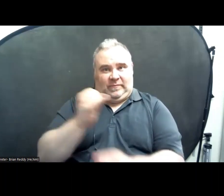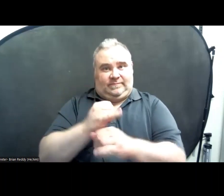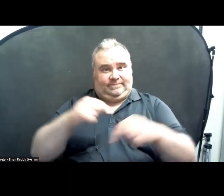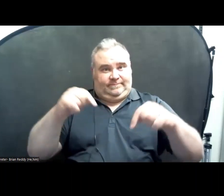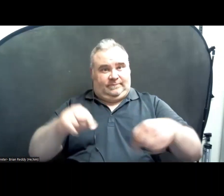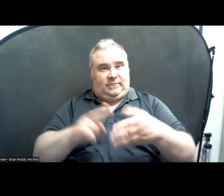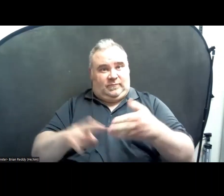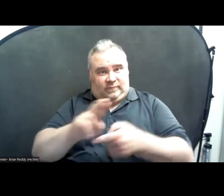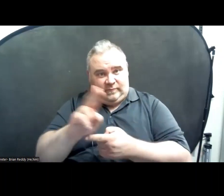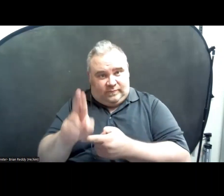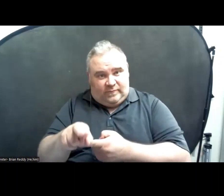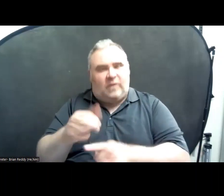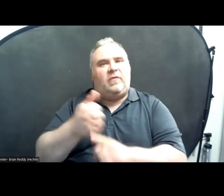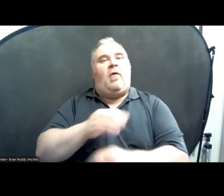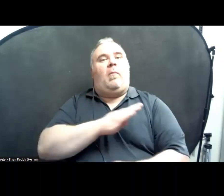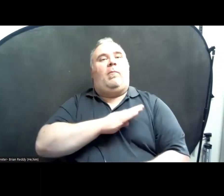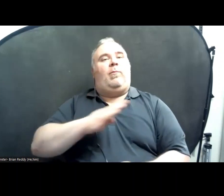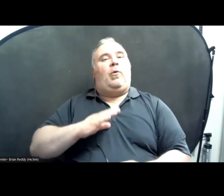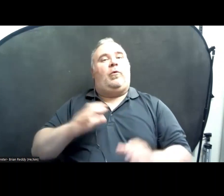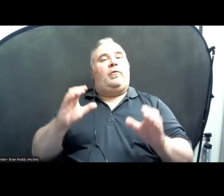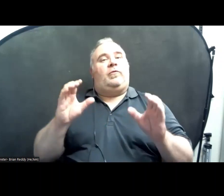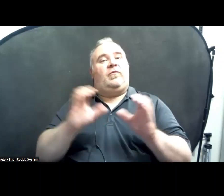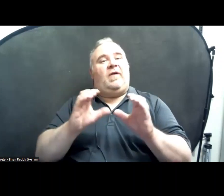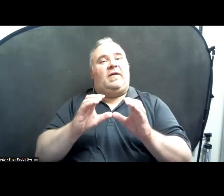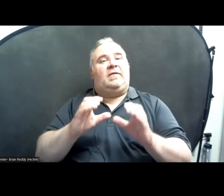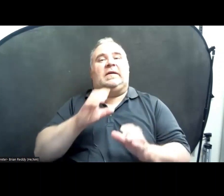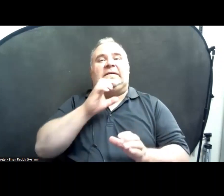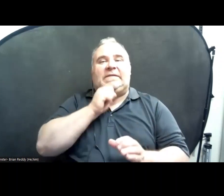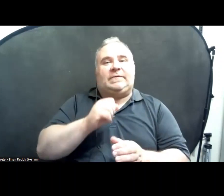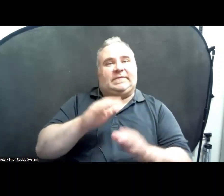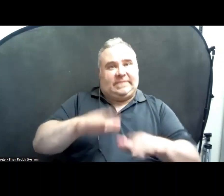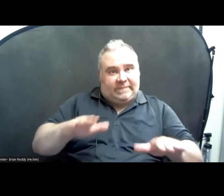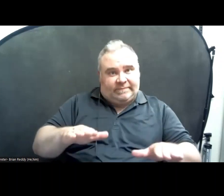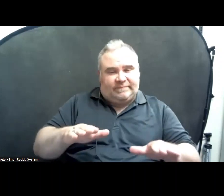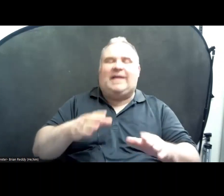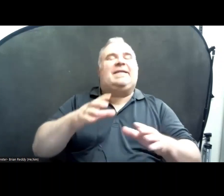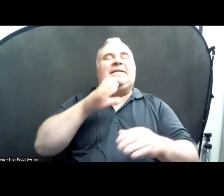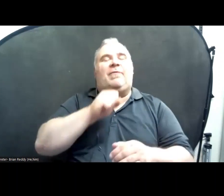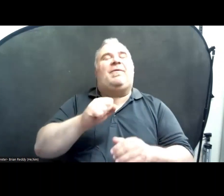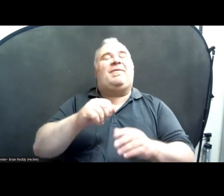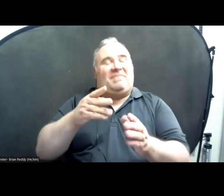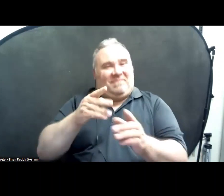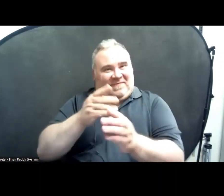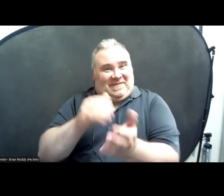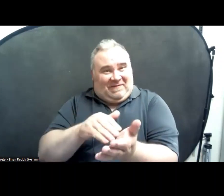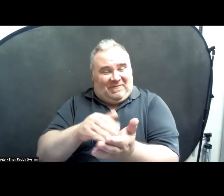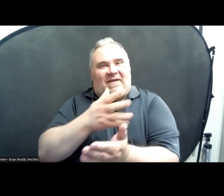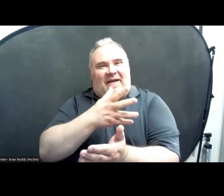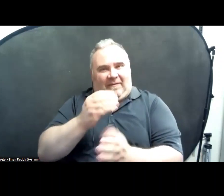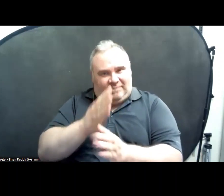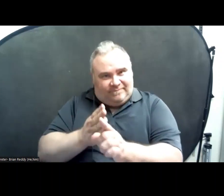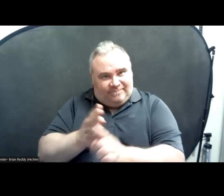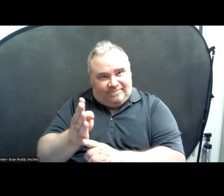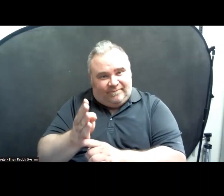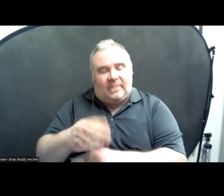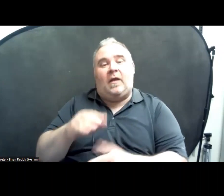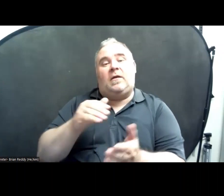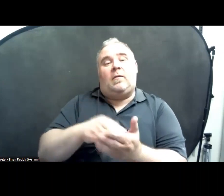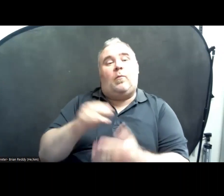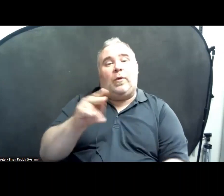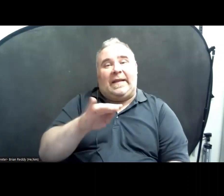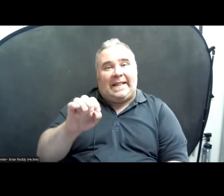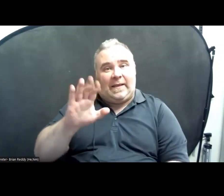board-certified geriatrician and oncologist and is director of the Geriatric Oncology Research Group. Dr.